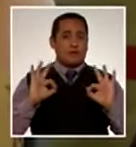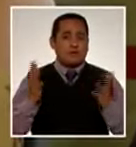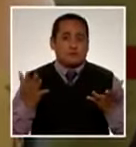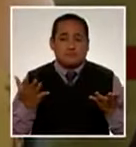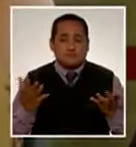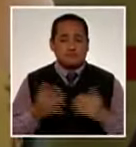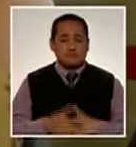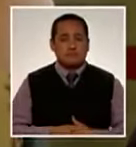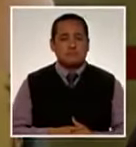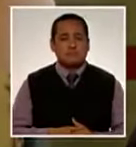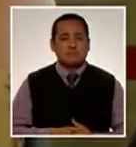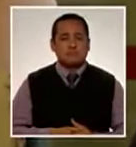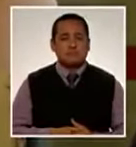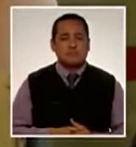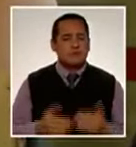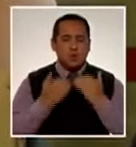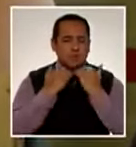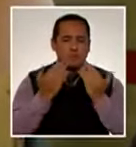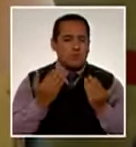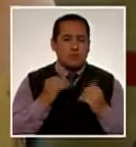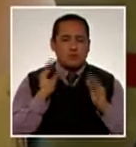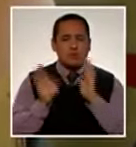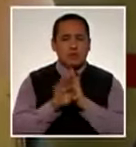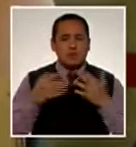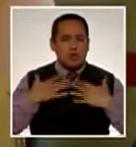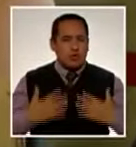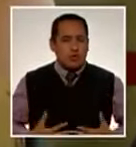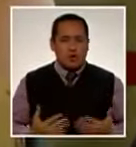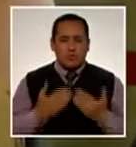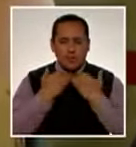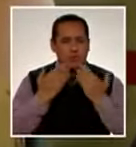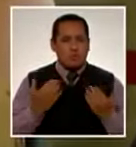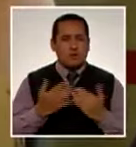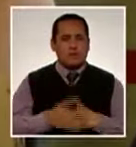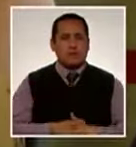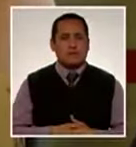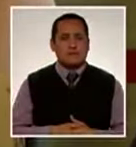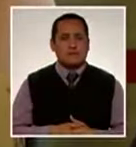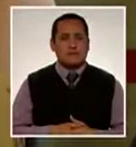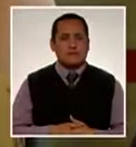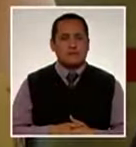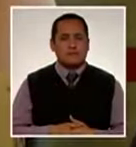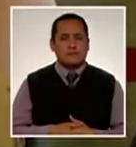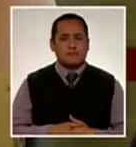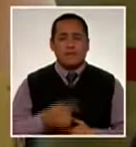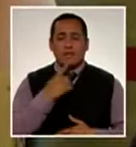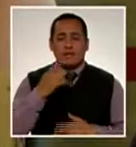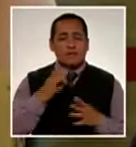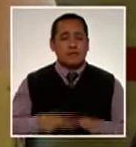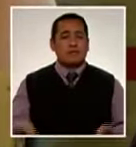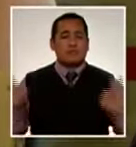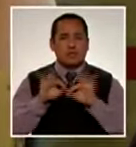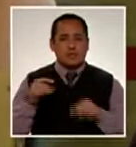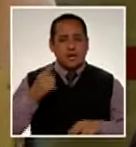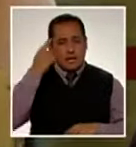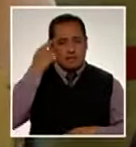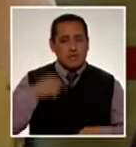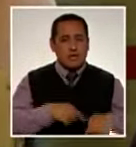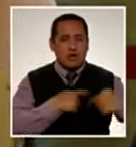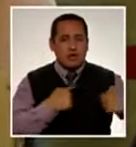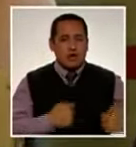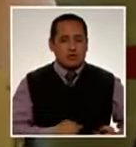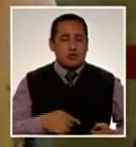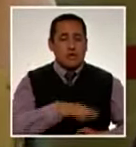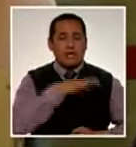cuerpo excelente, it doesn't matter about the body. No importa la parte del cuerpo. It's about the heart. Eso lo importante es